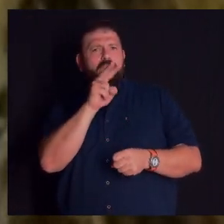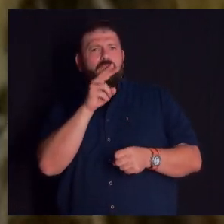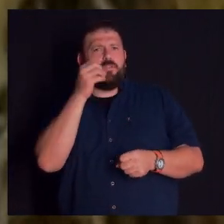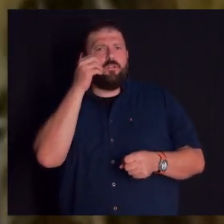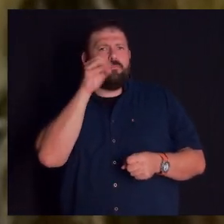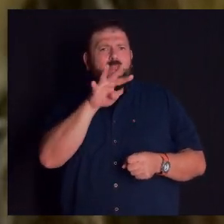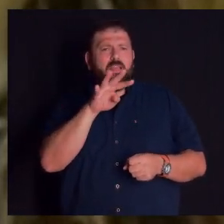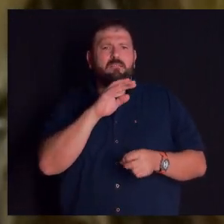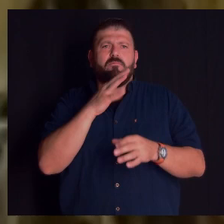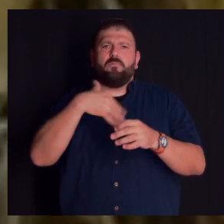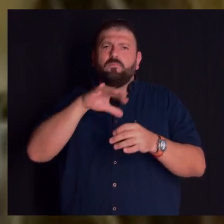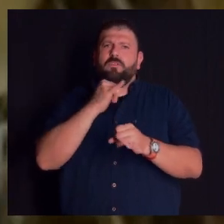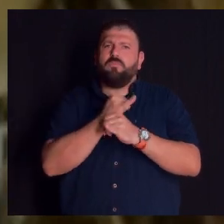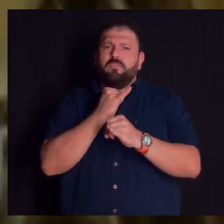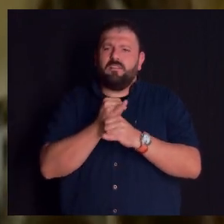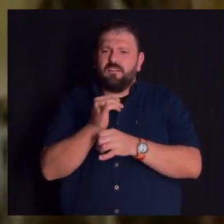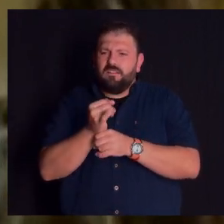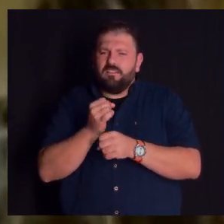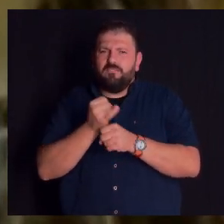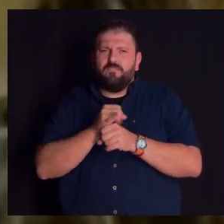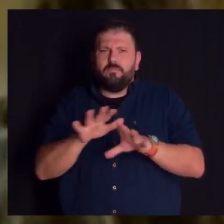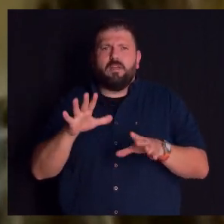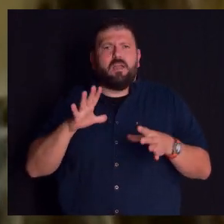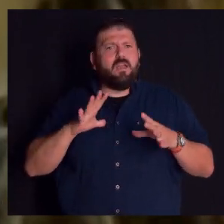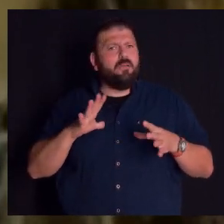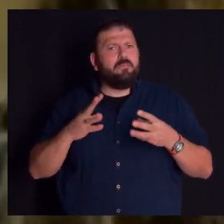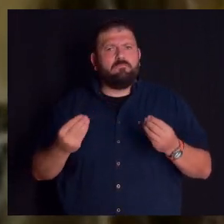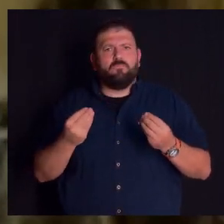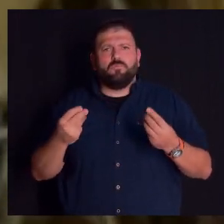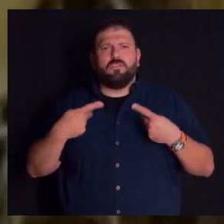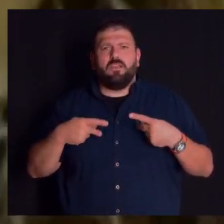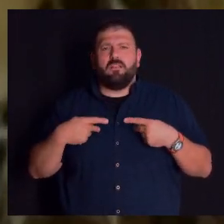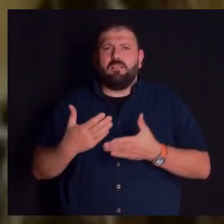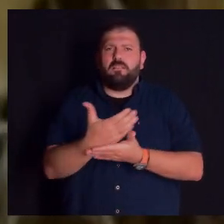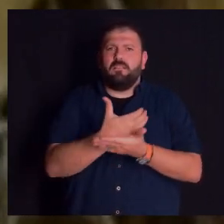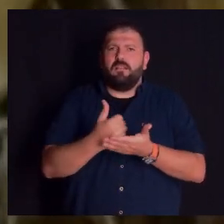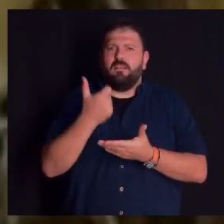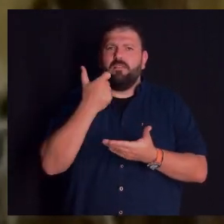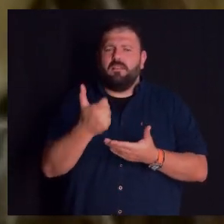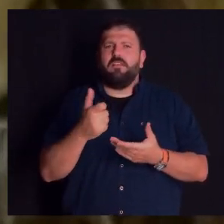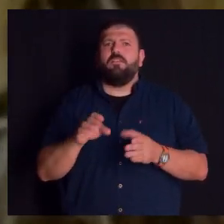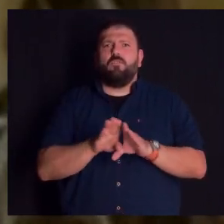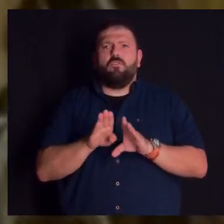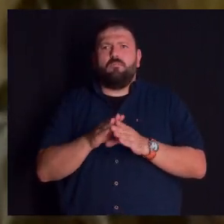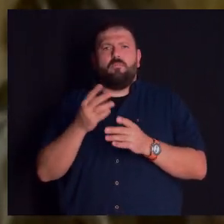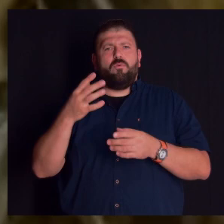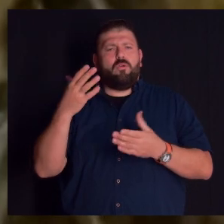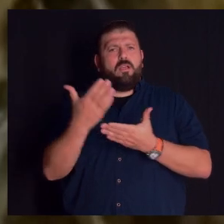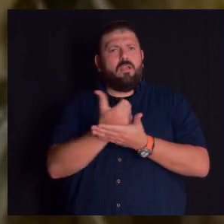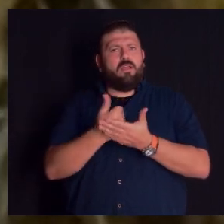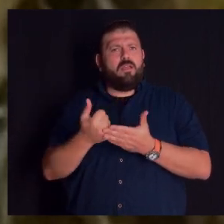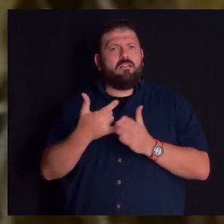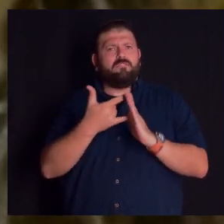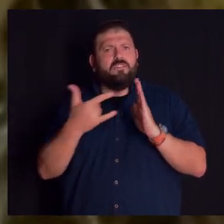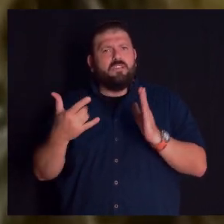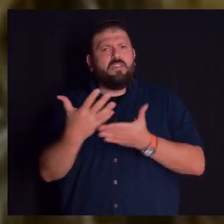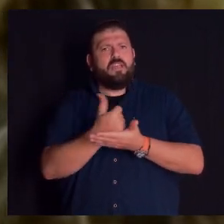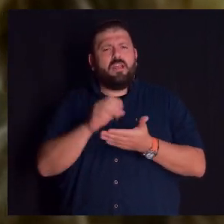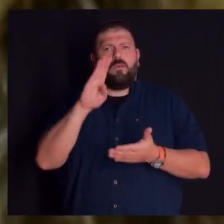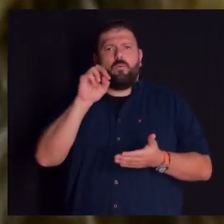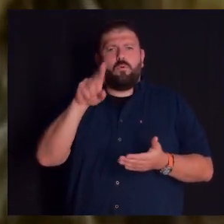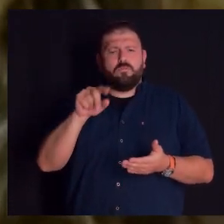we realized we have OmniLife. And we realized that a lot of people were earning